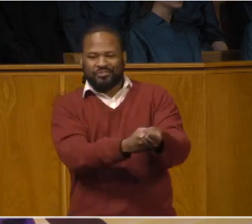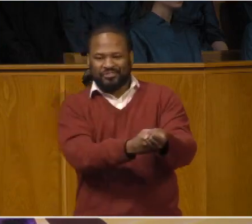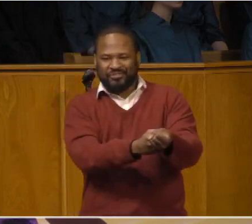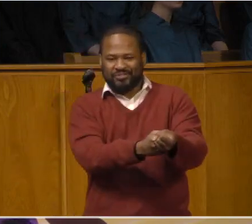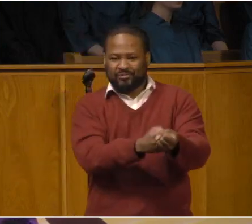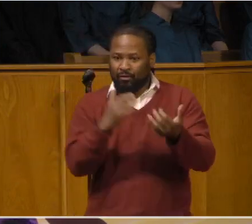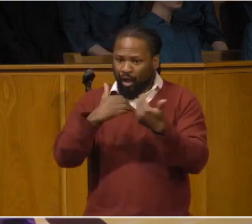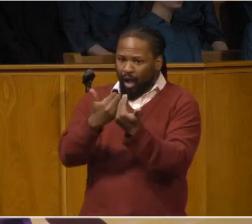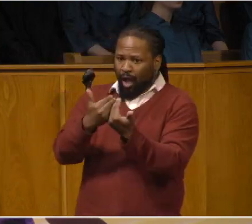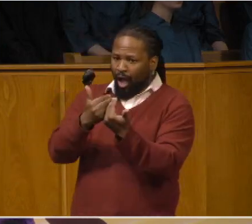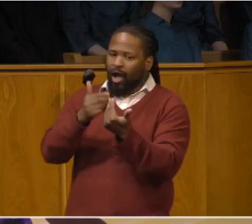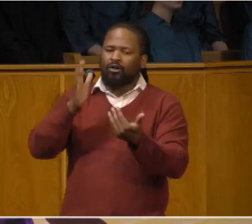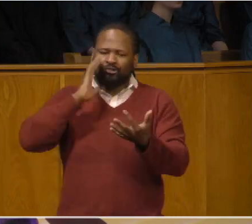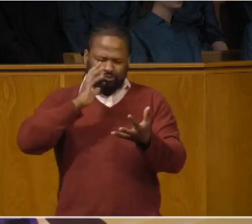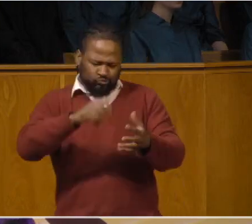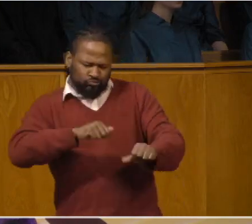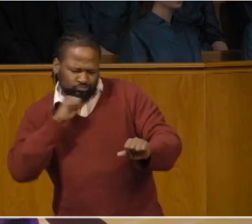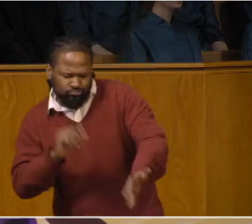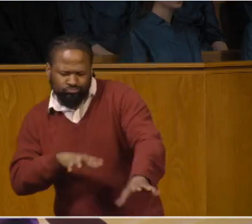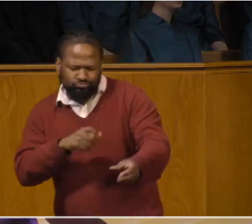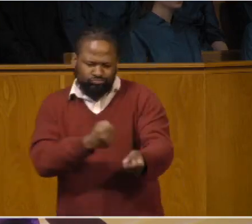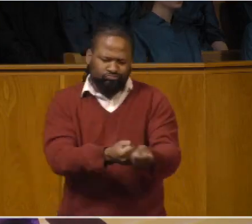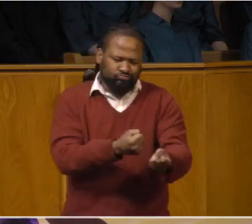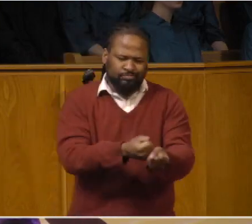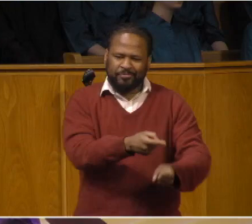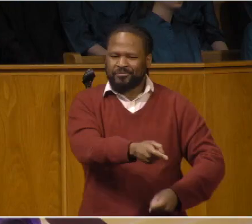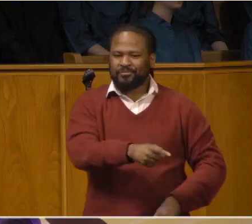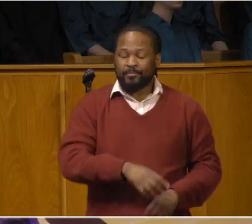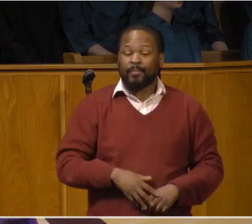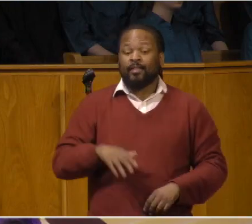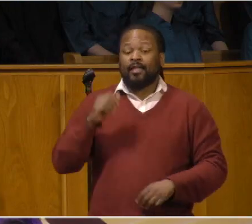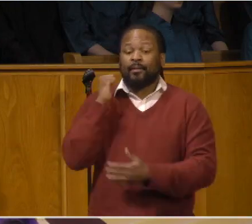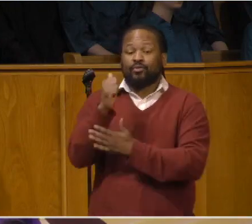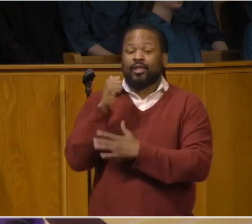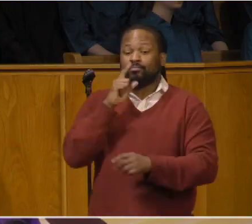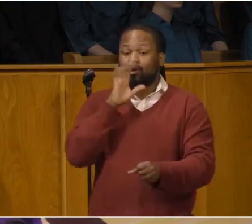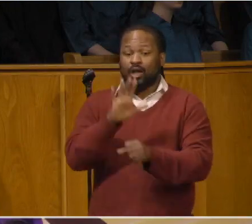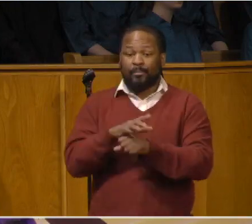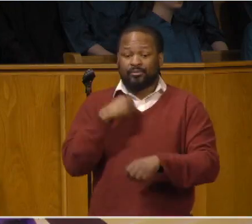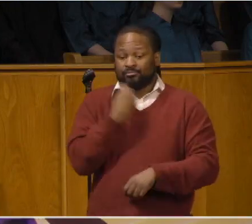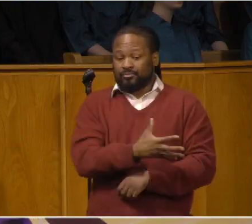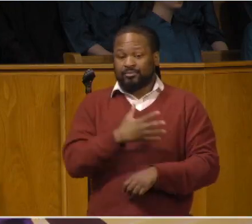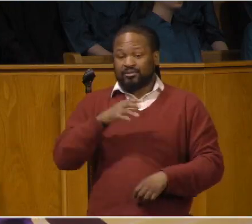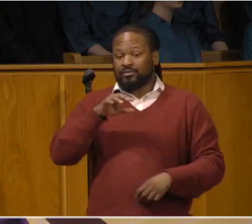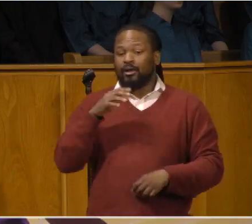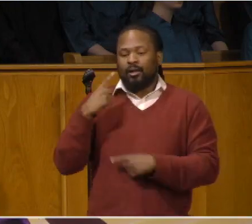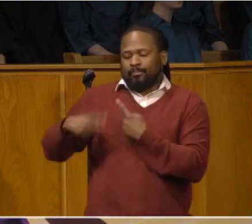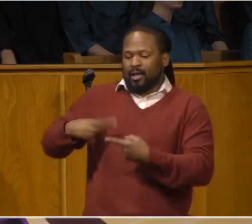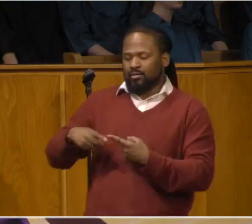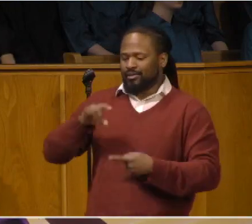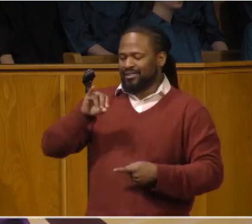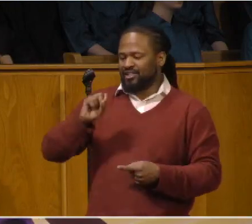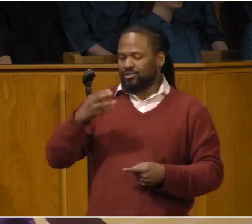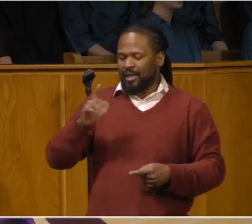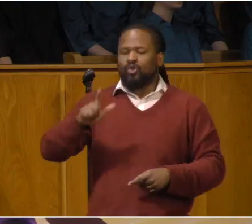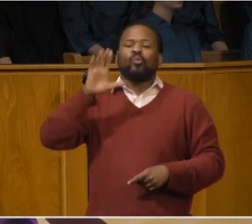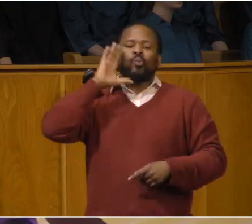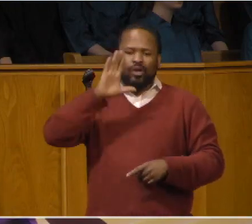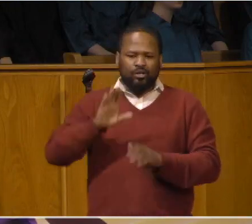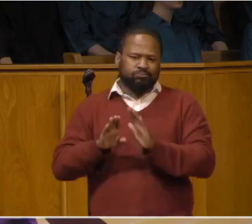arms. The Lord reveals the promise he made to Abraham concerning Ishmael. He shall be a great